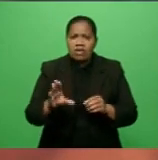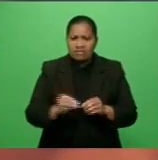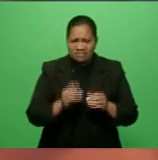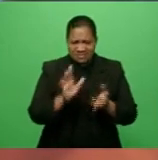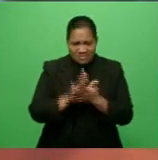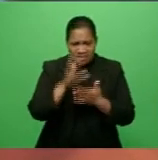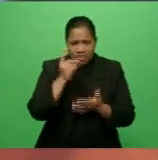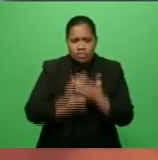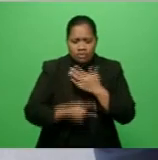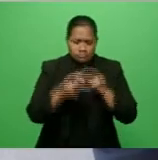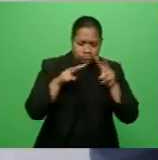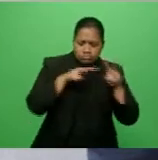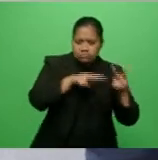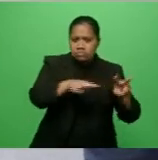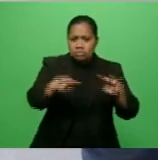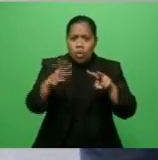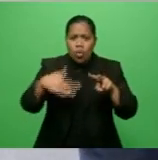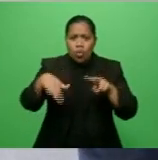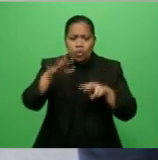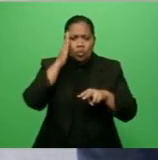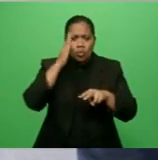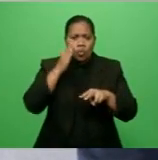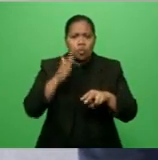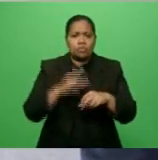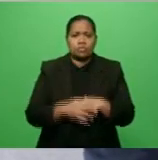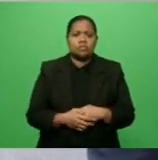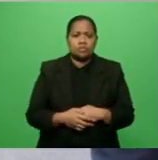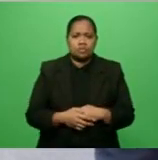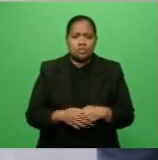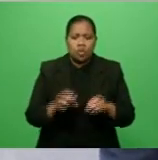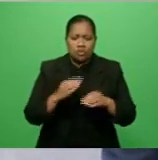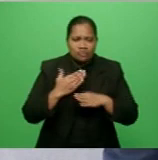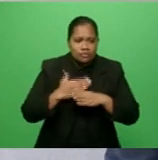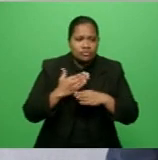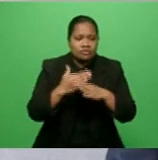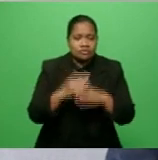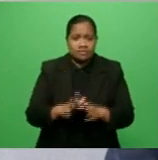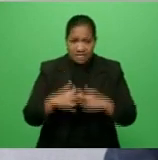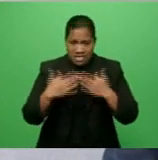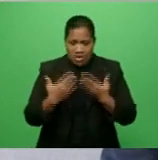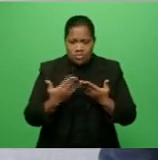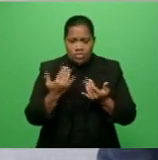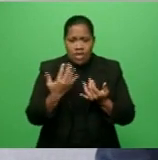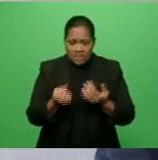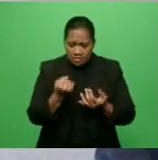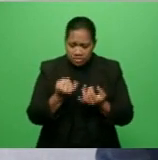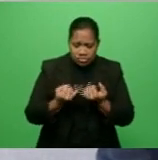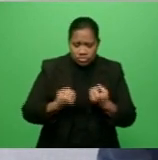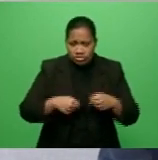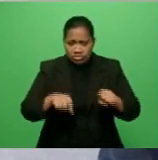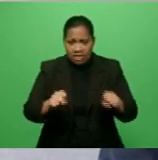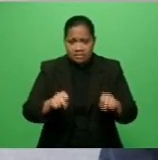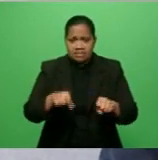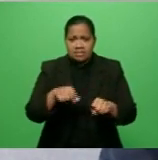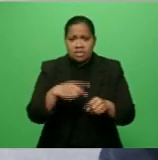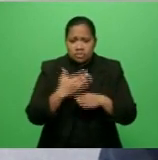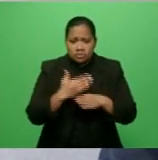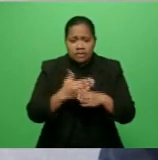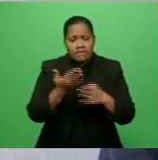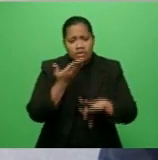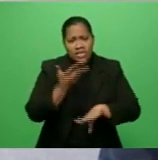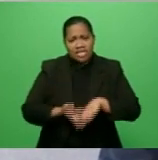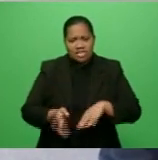school-based operations. To strategize its operations for the new normal, the Sabha has produced a strategic plan 2020